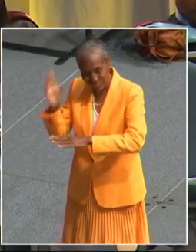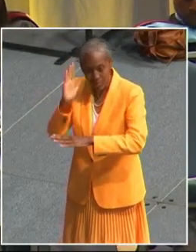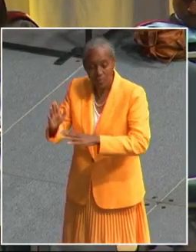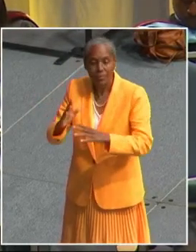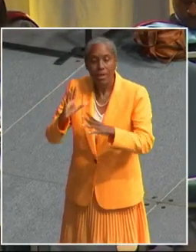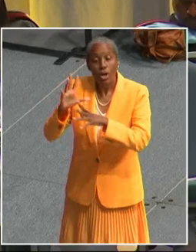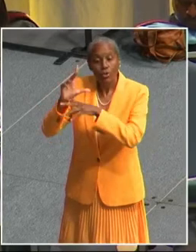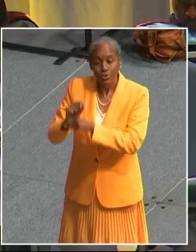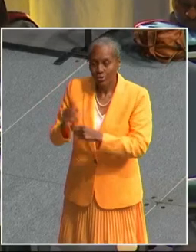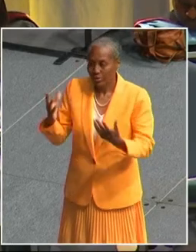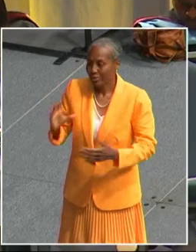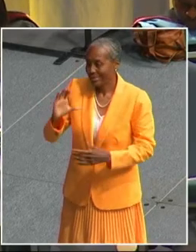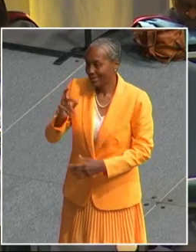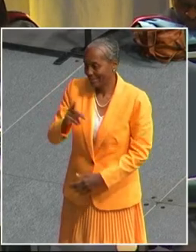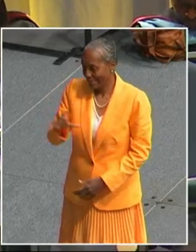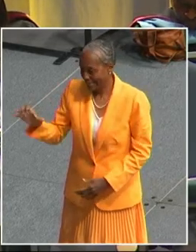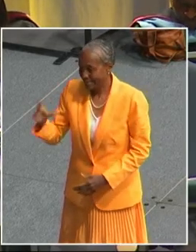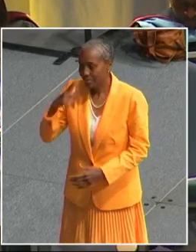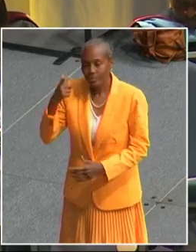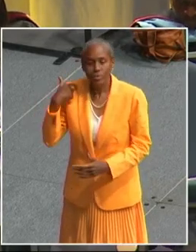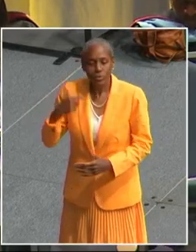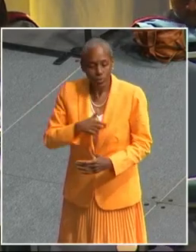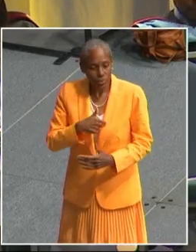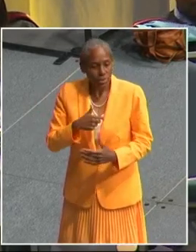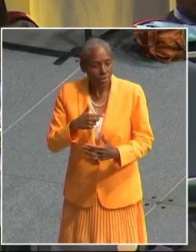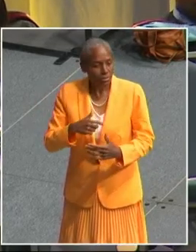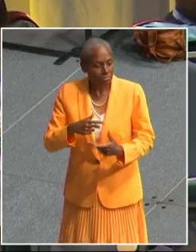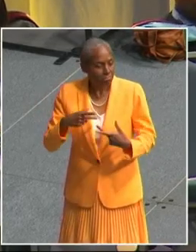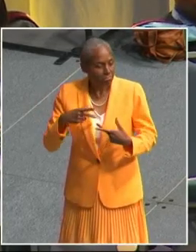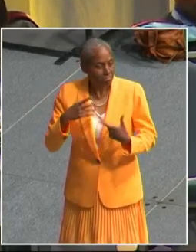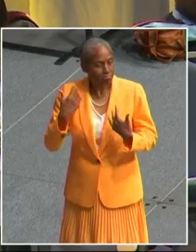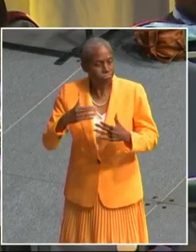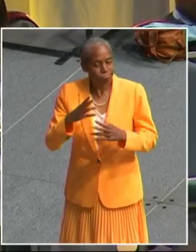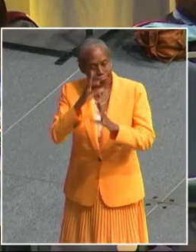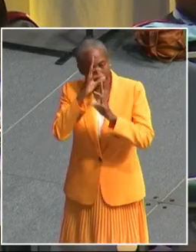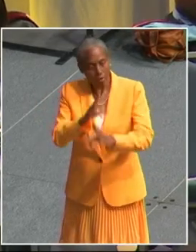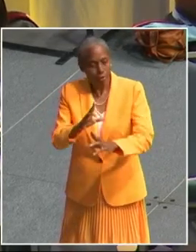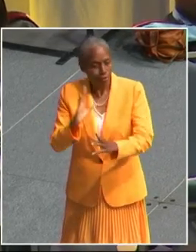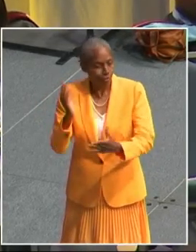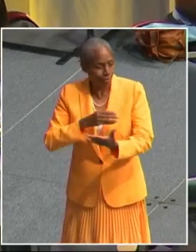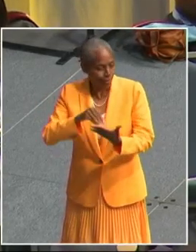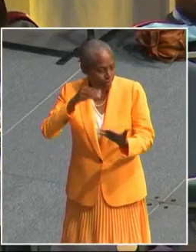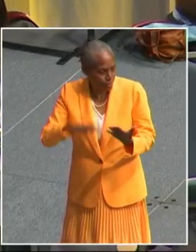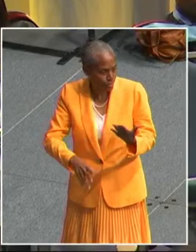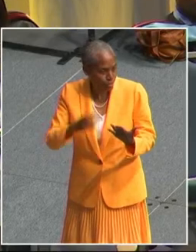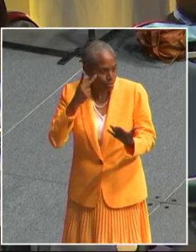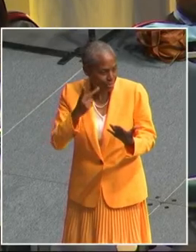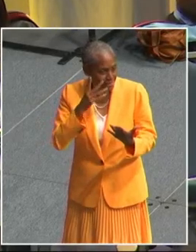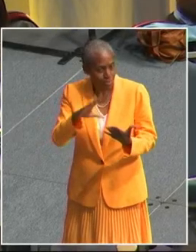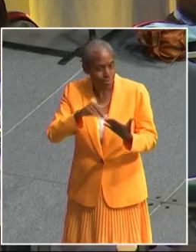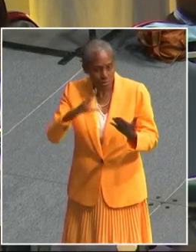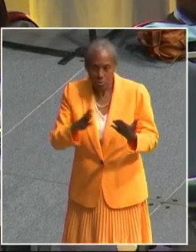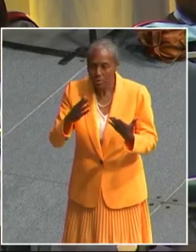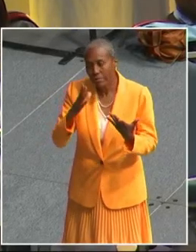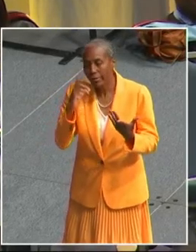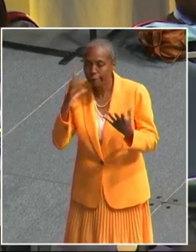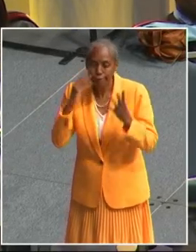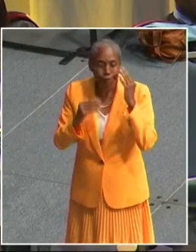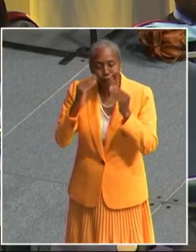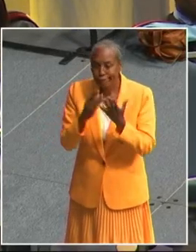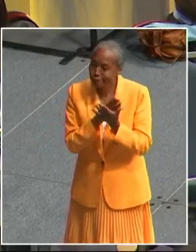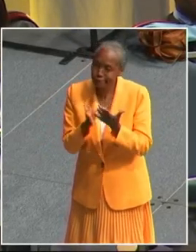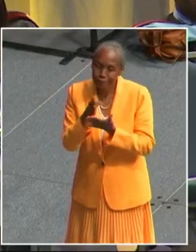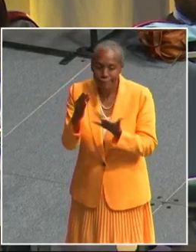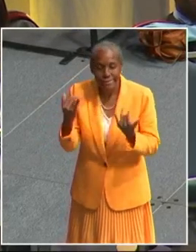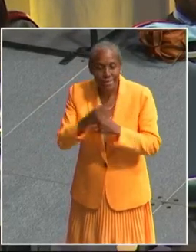tradition at Central Piedmont because we are very focused on our students, as you have seen, hopefully throughout your students' journey, but as you will see